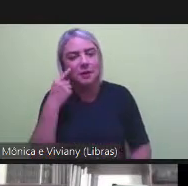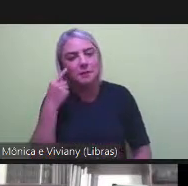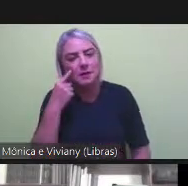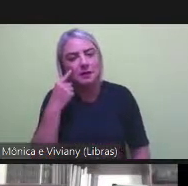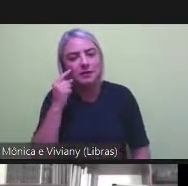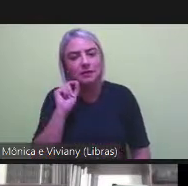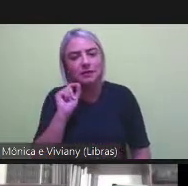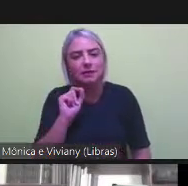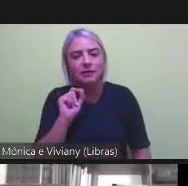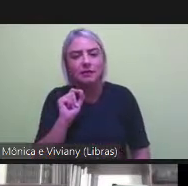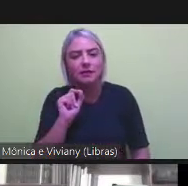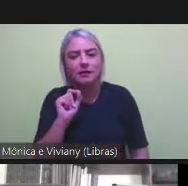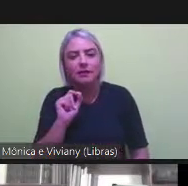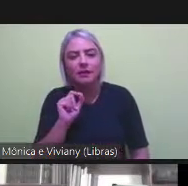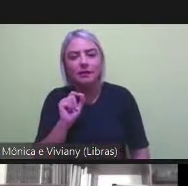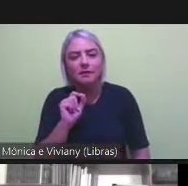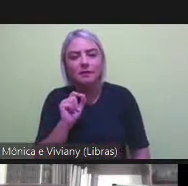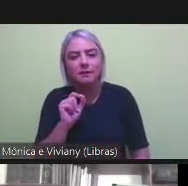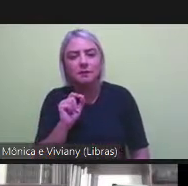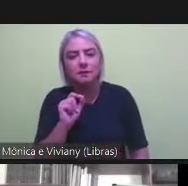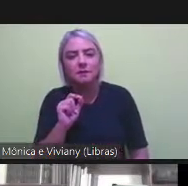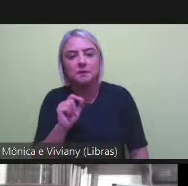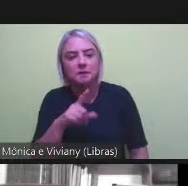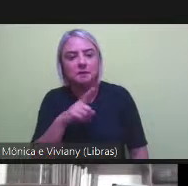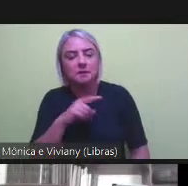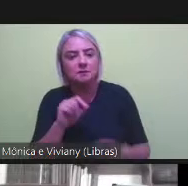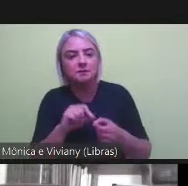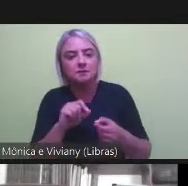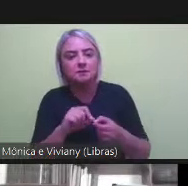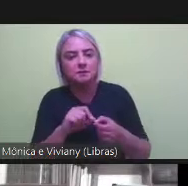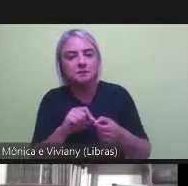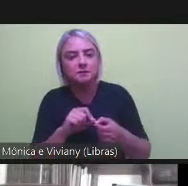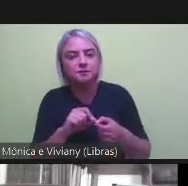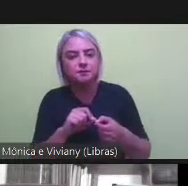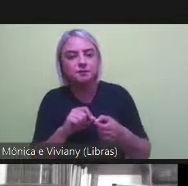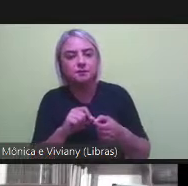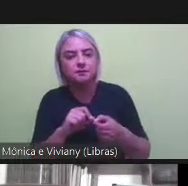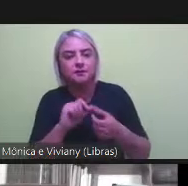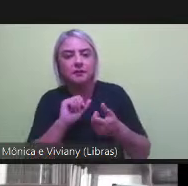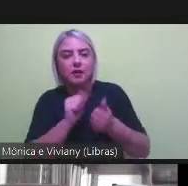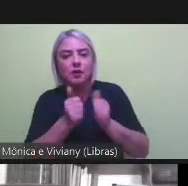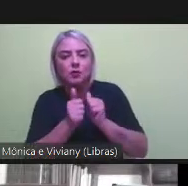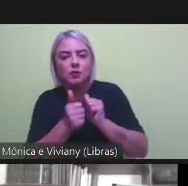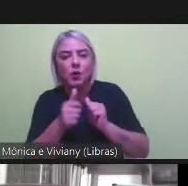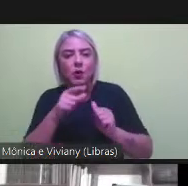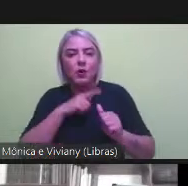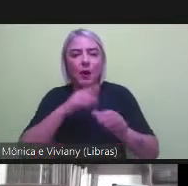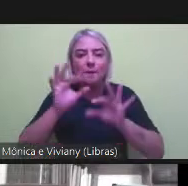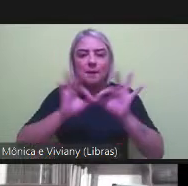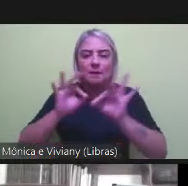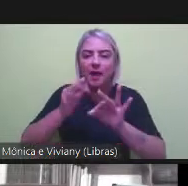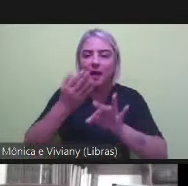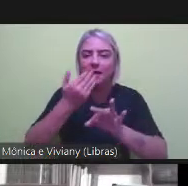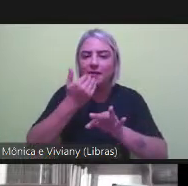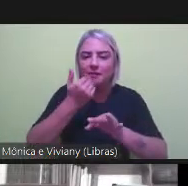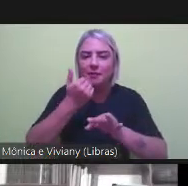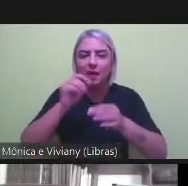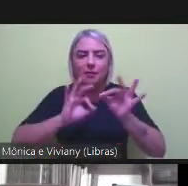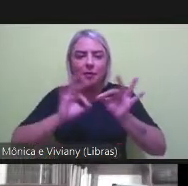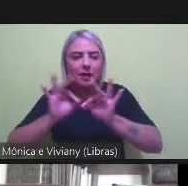So the kids were able to prepare their own food, classify